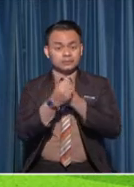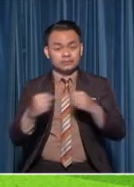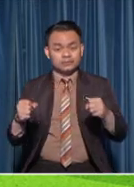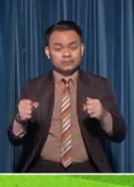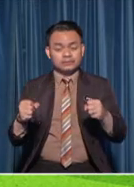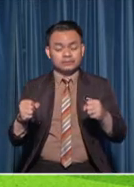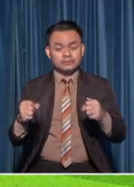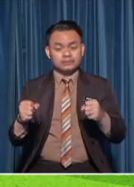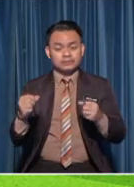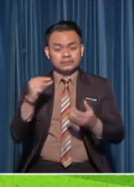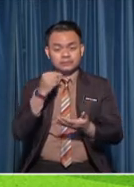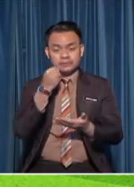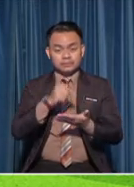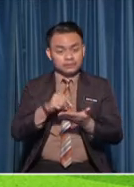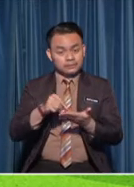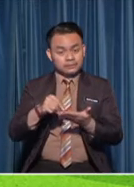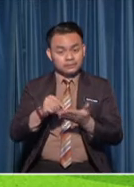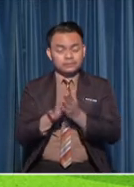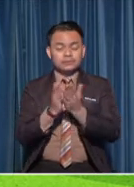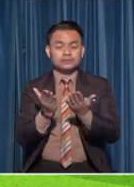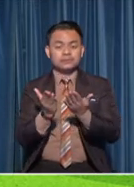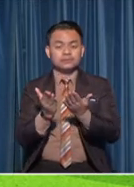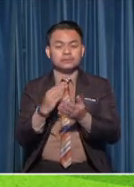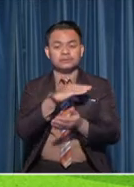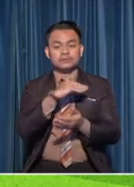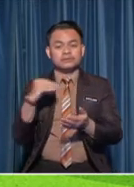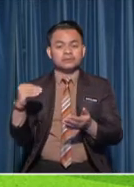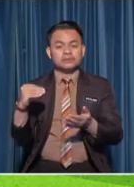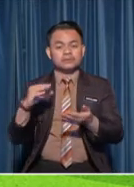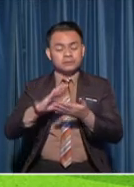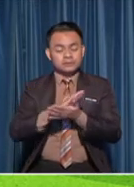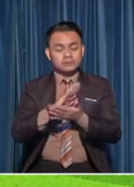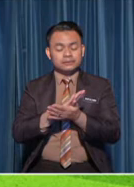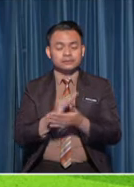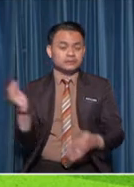notebook, and textbook ready. Let's begin.